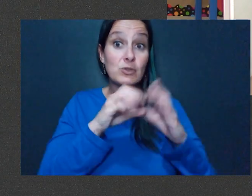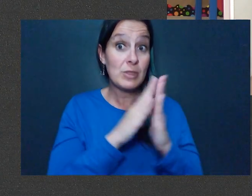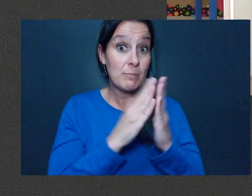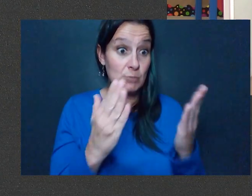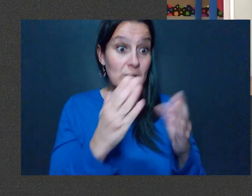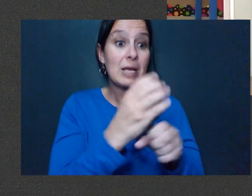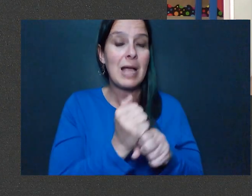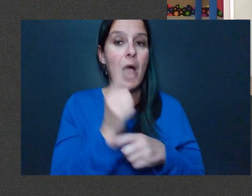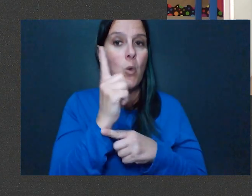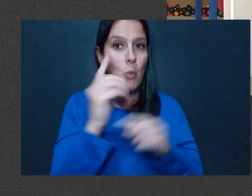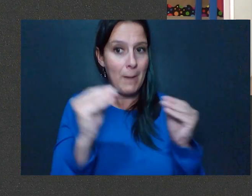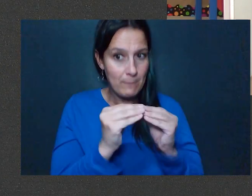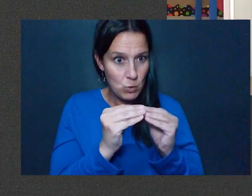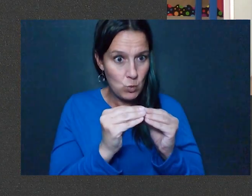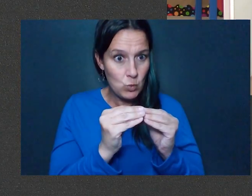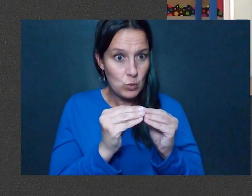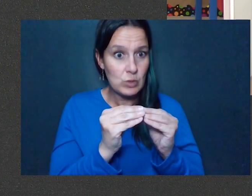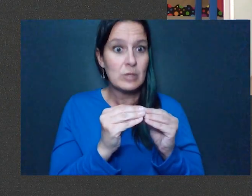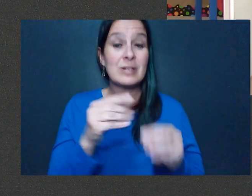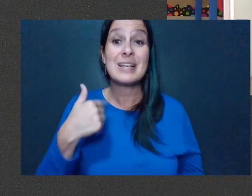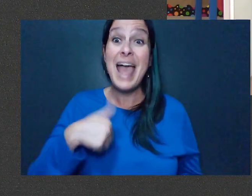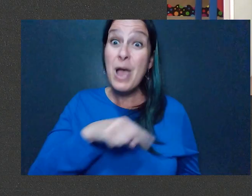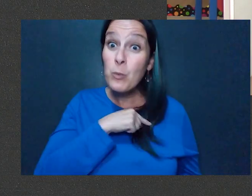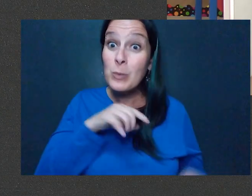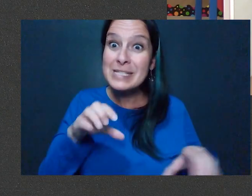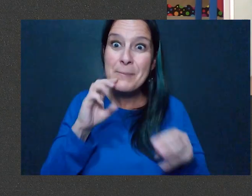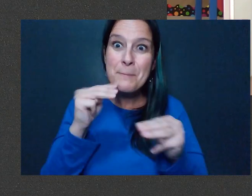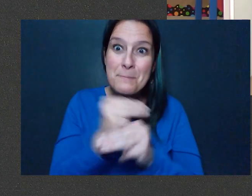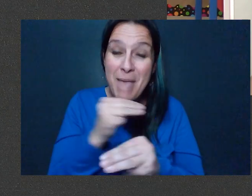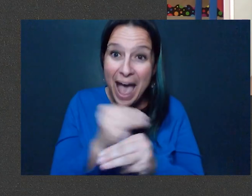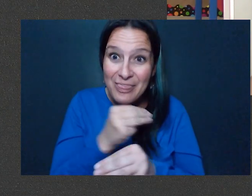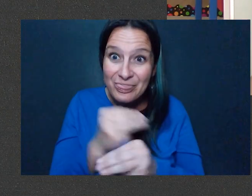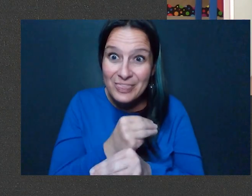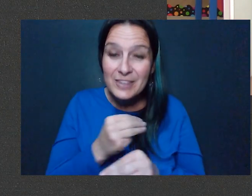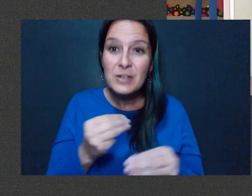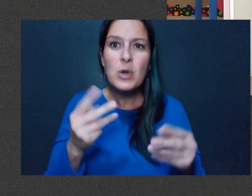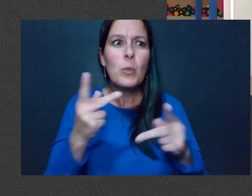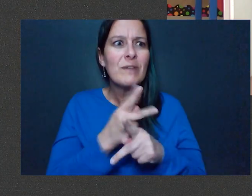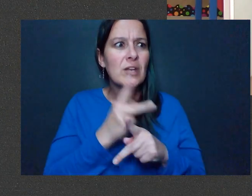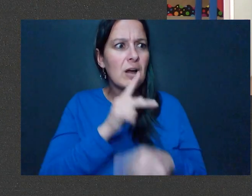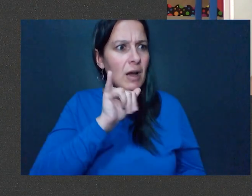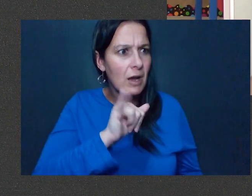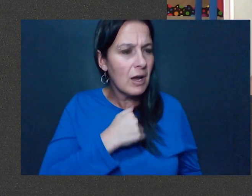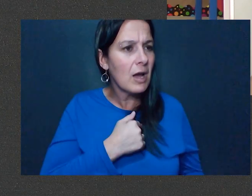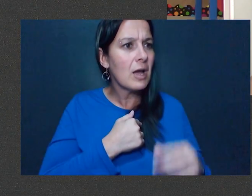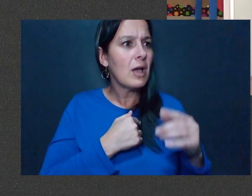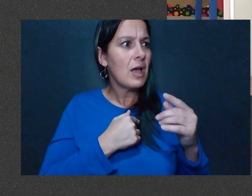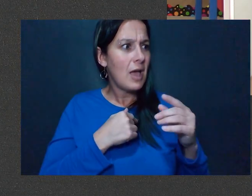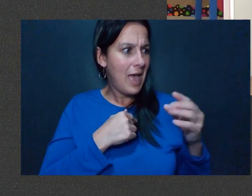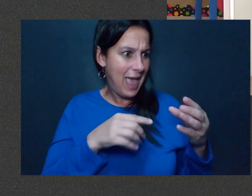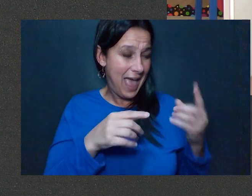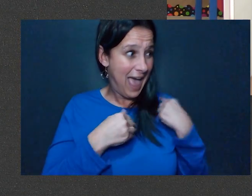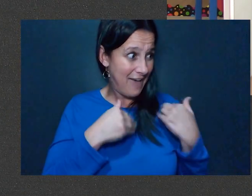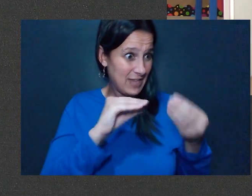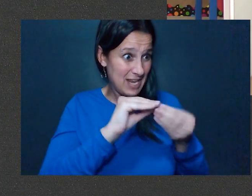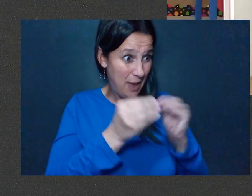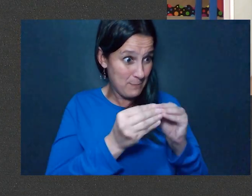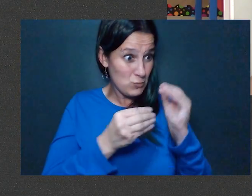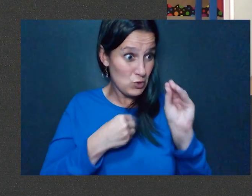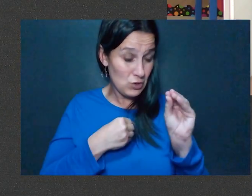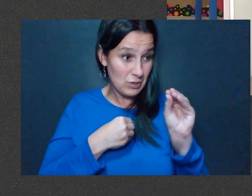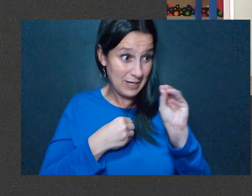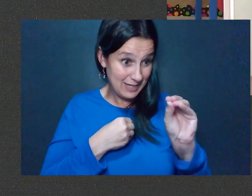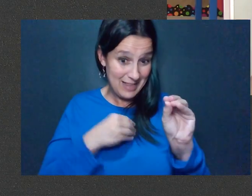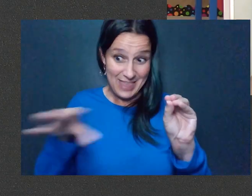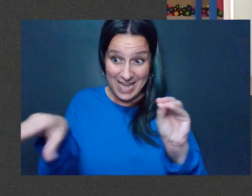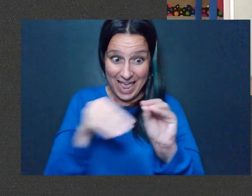more, and we did math. We figured out when we added one more what that number